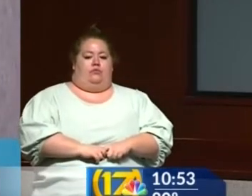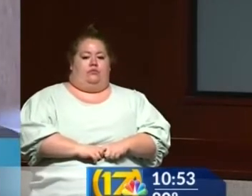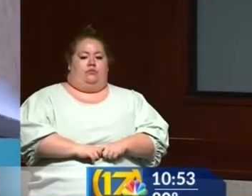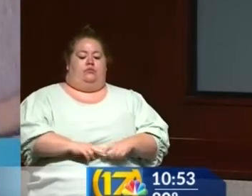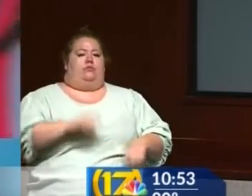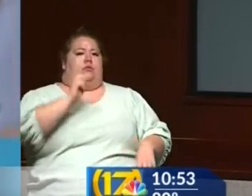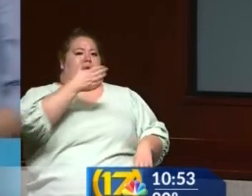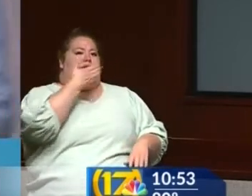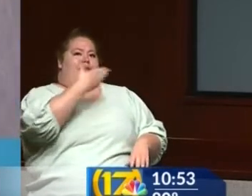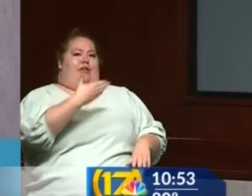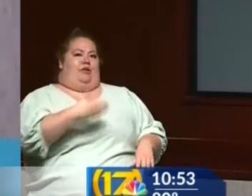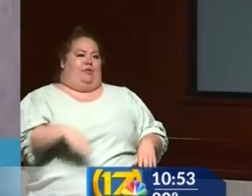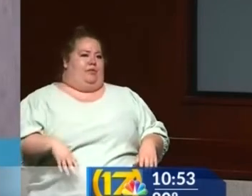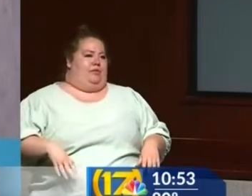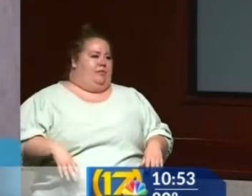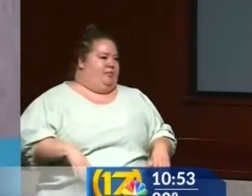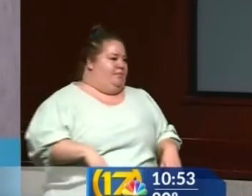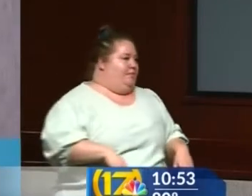Okay, thank you.